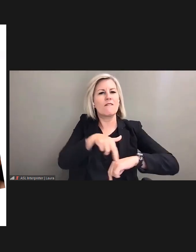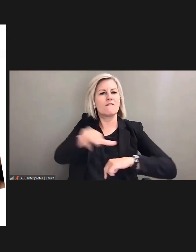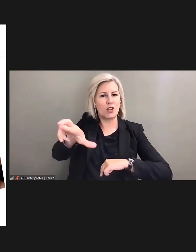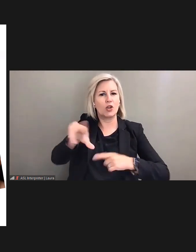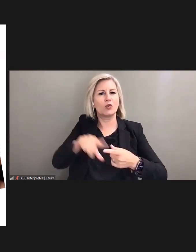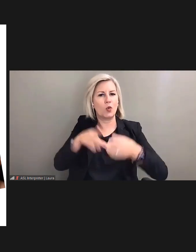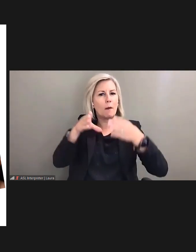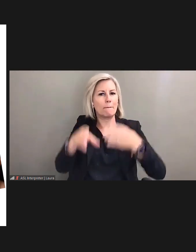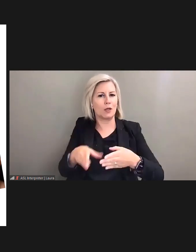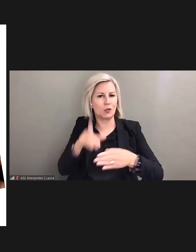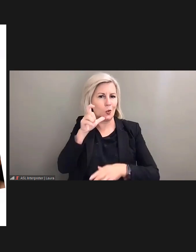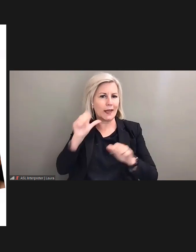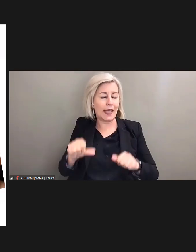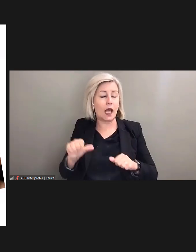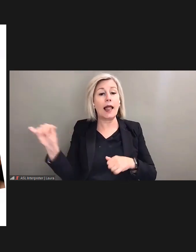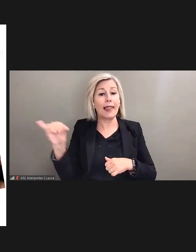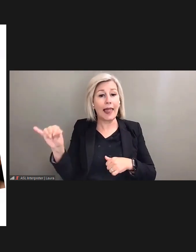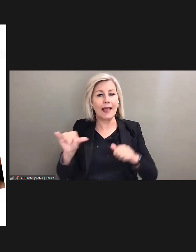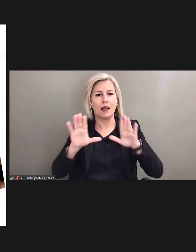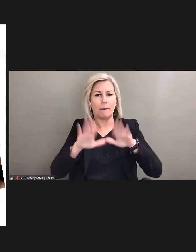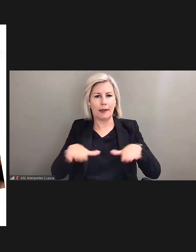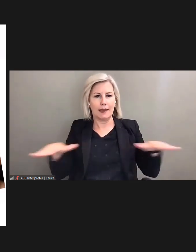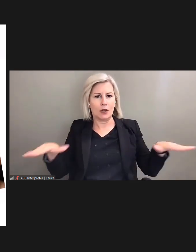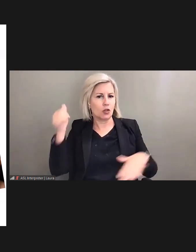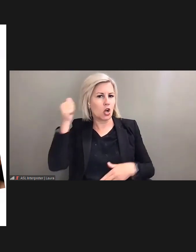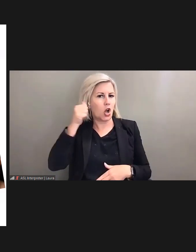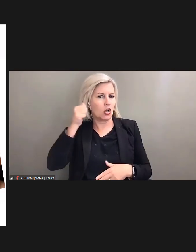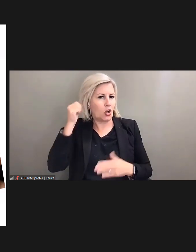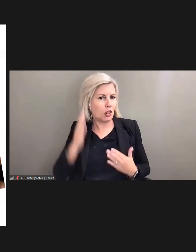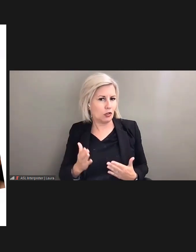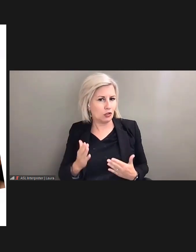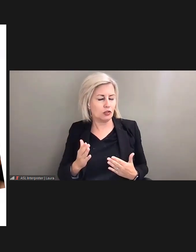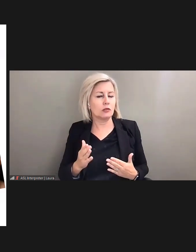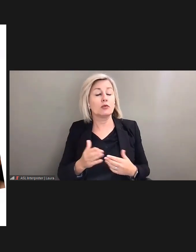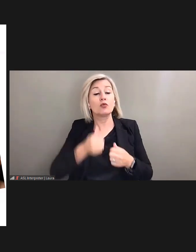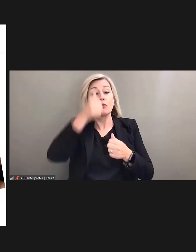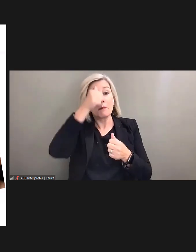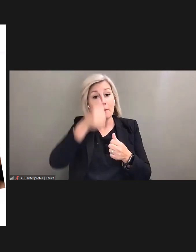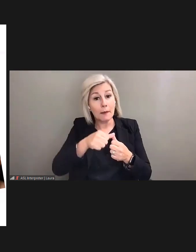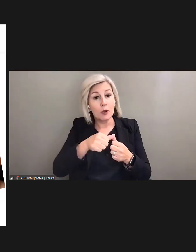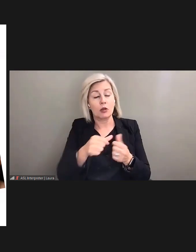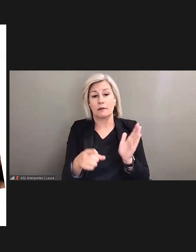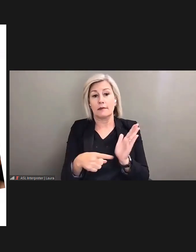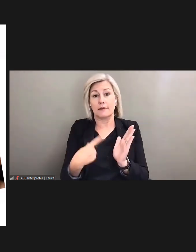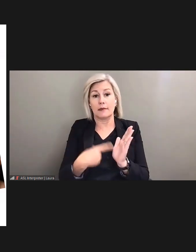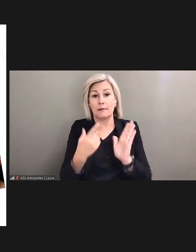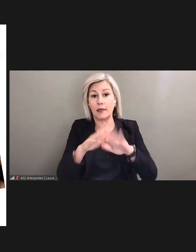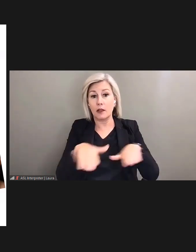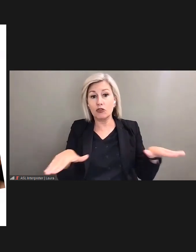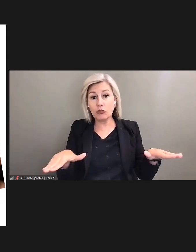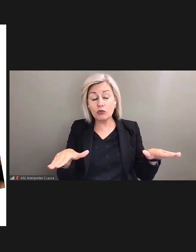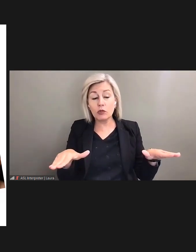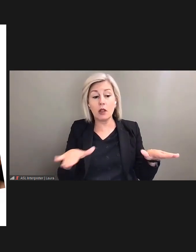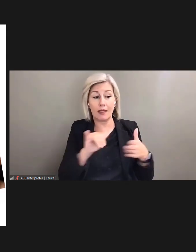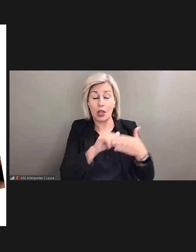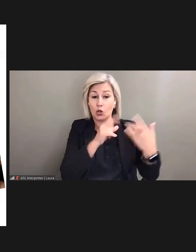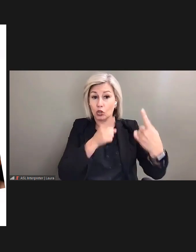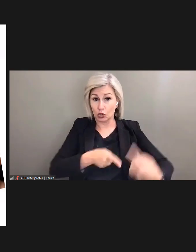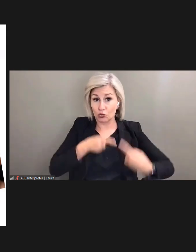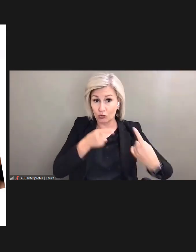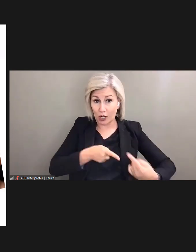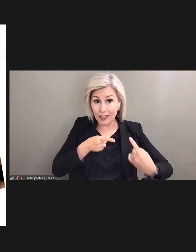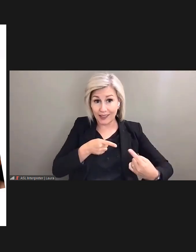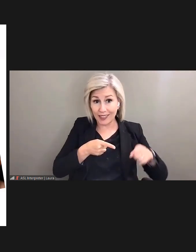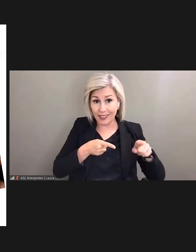that's going to be a pediatric audiologist. Just keep in mind, sometimes the children that you may have difficulty screening